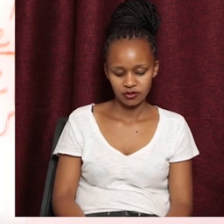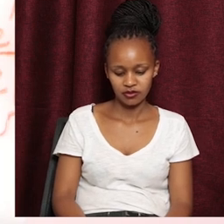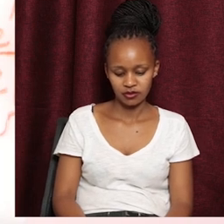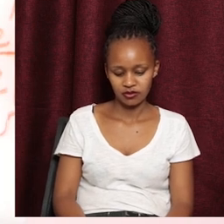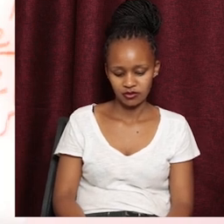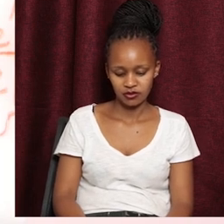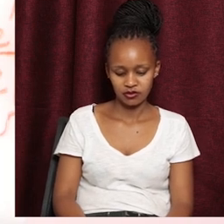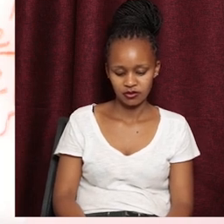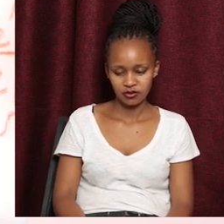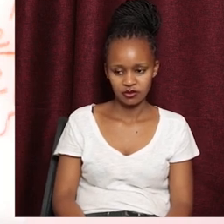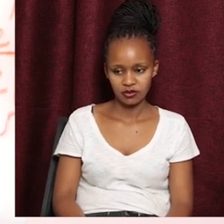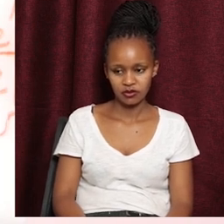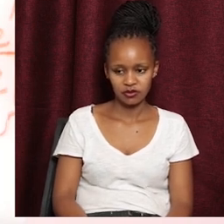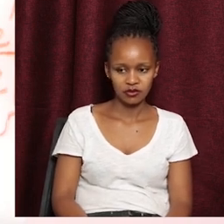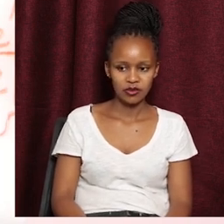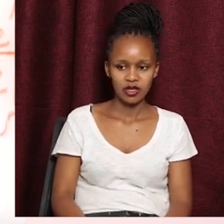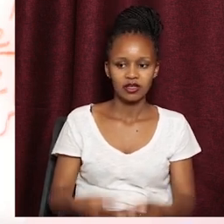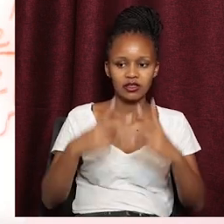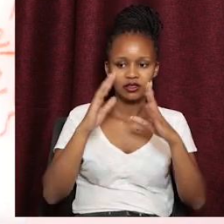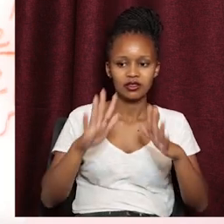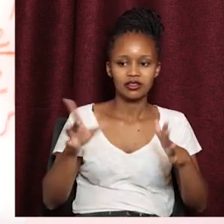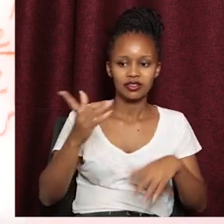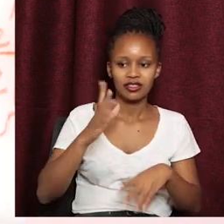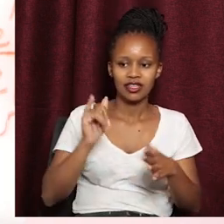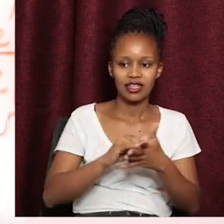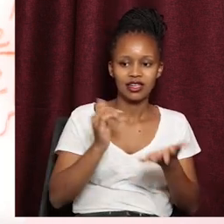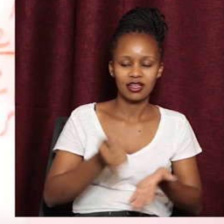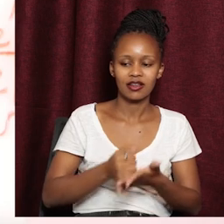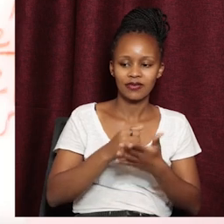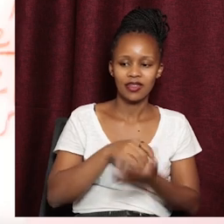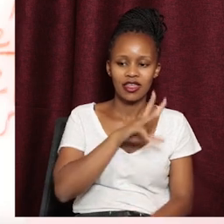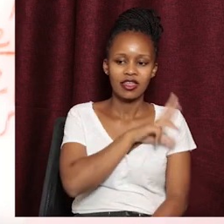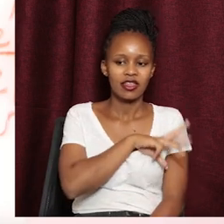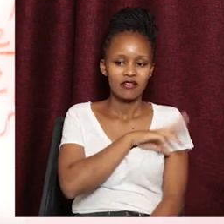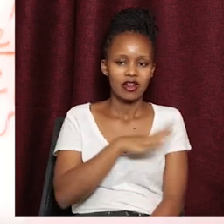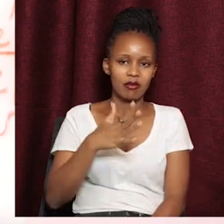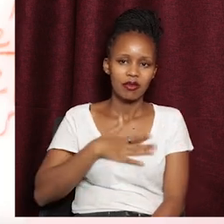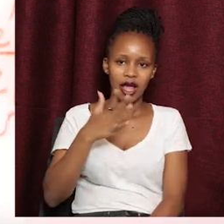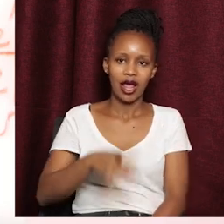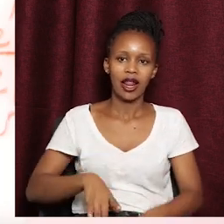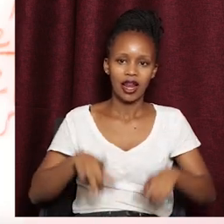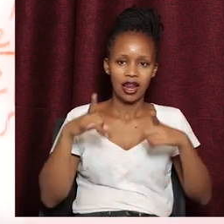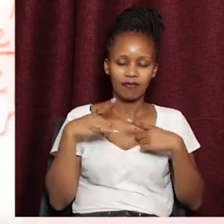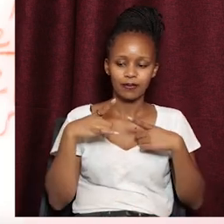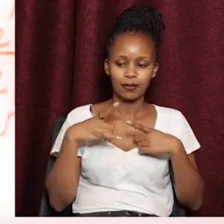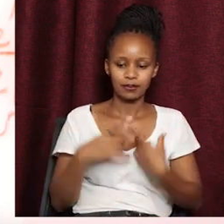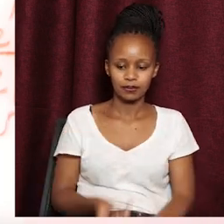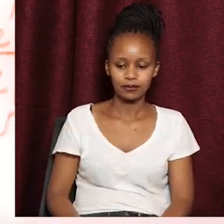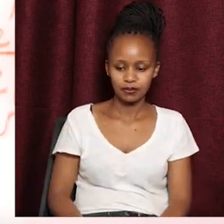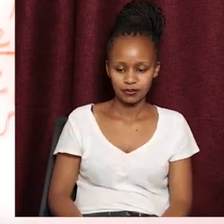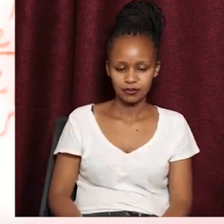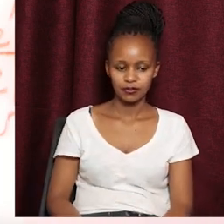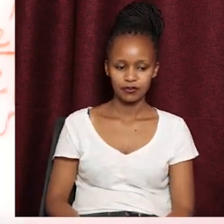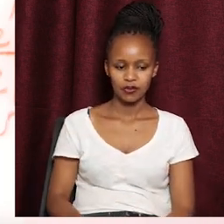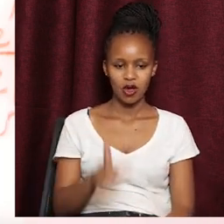You see, that now helps us to ask the value of my life. And